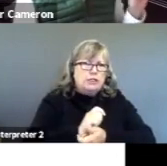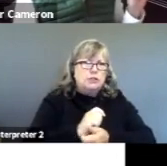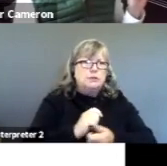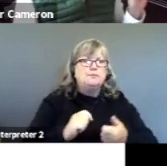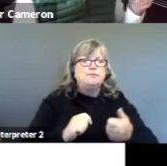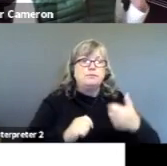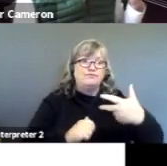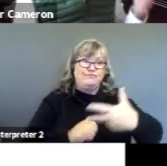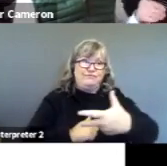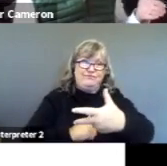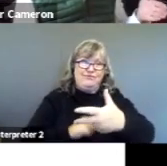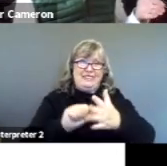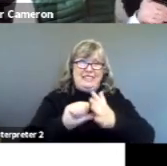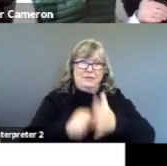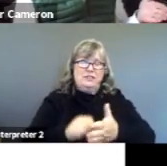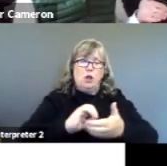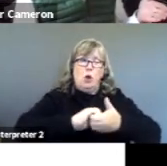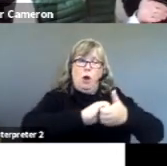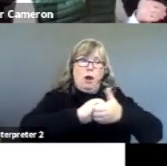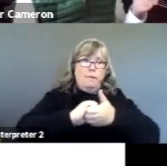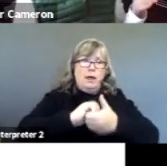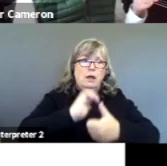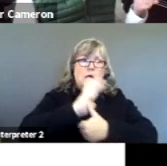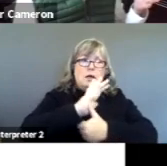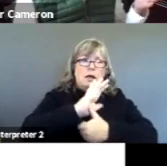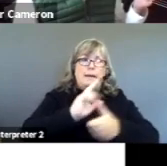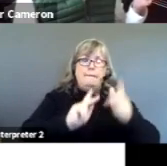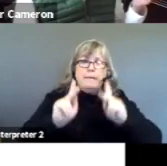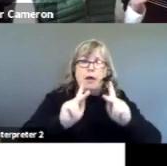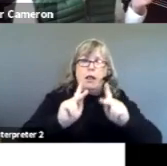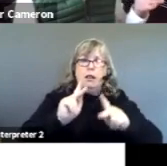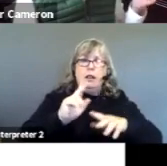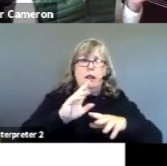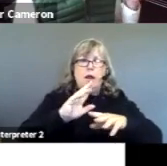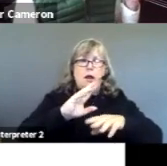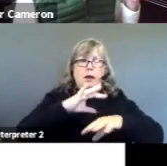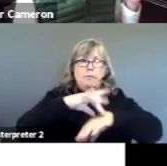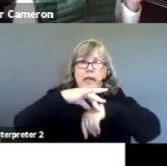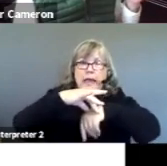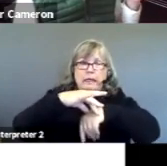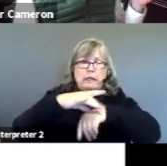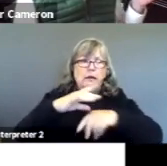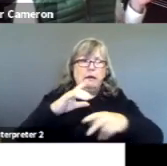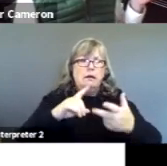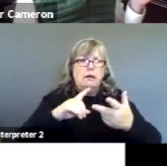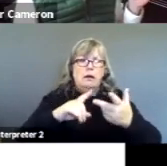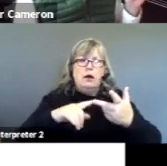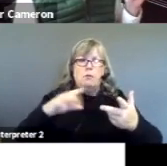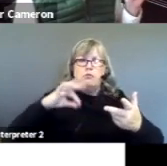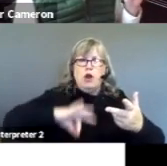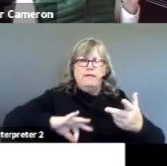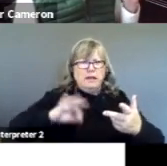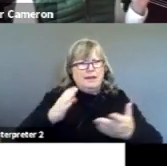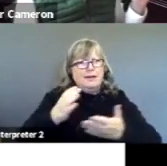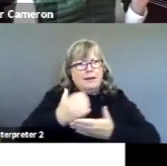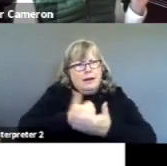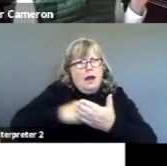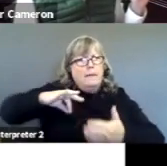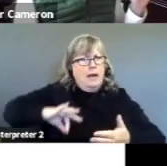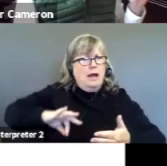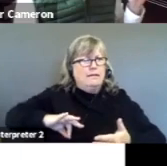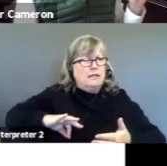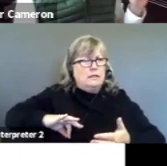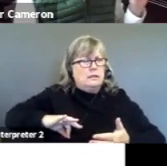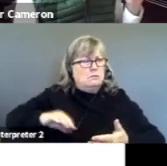and profit. You got to make money. It's not about losing money or